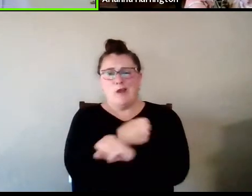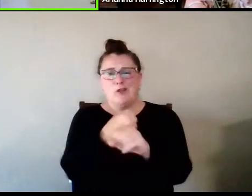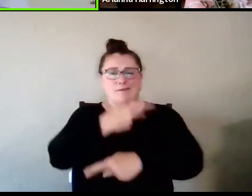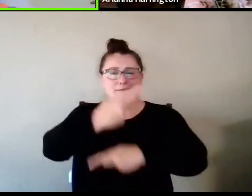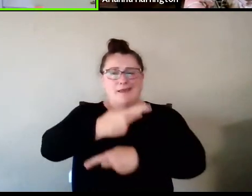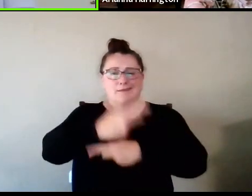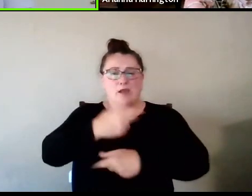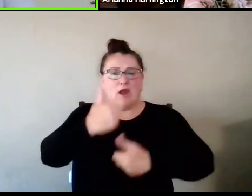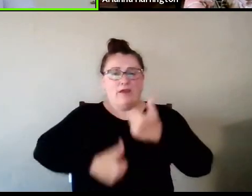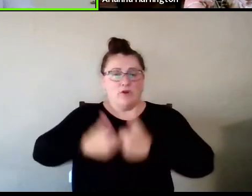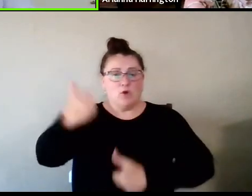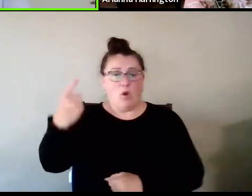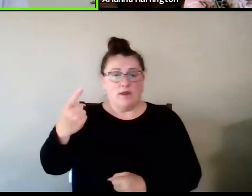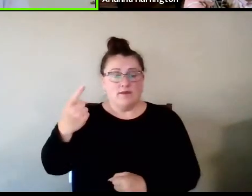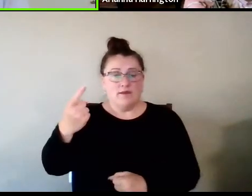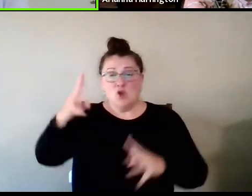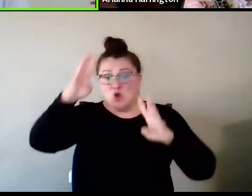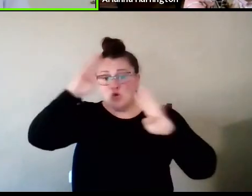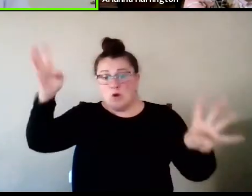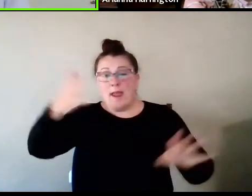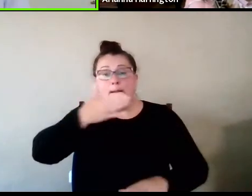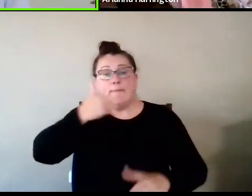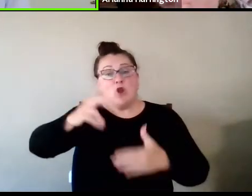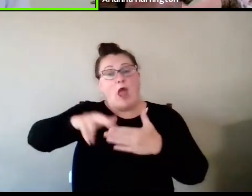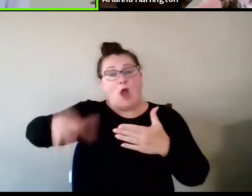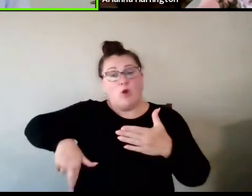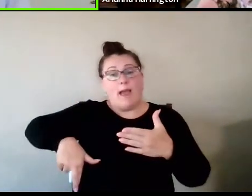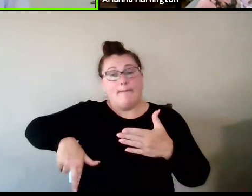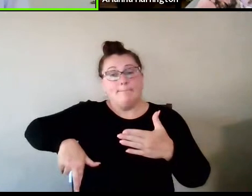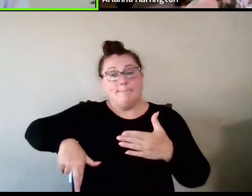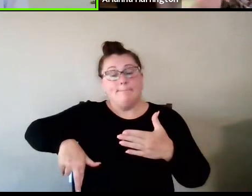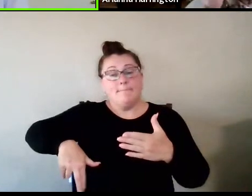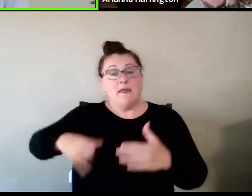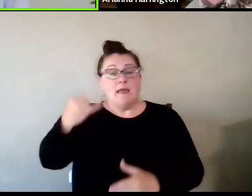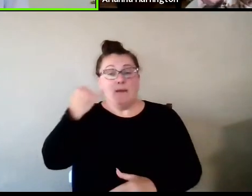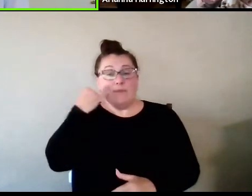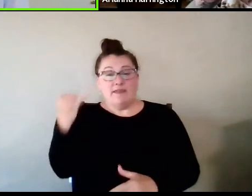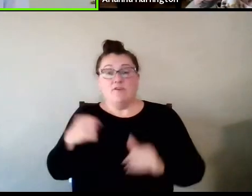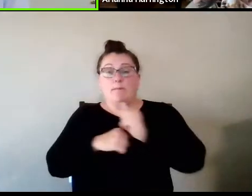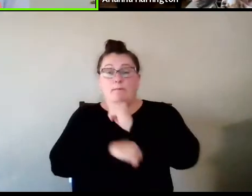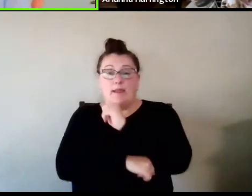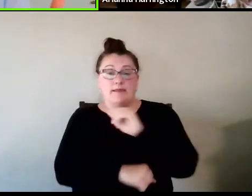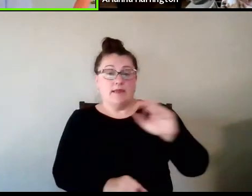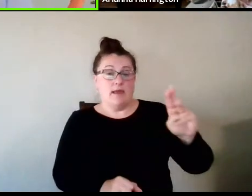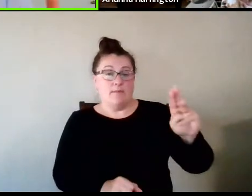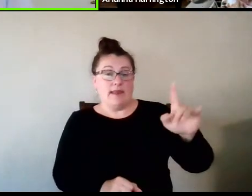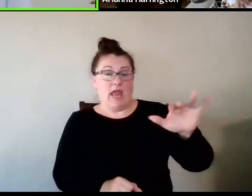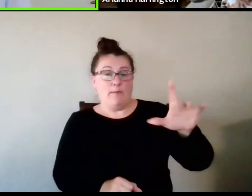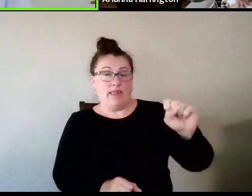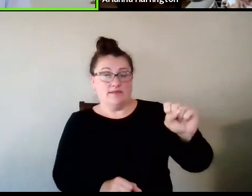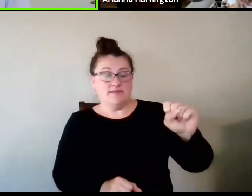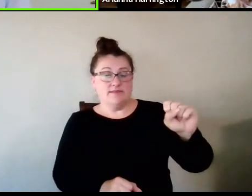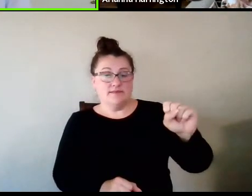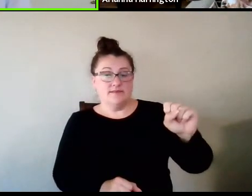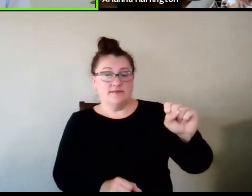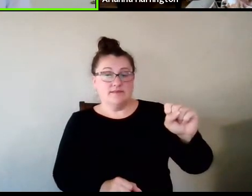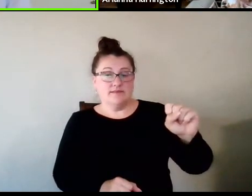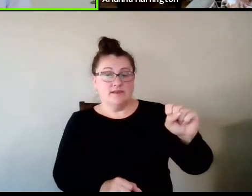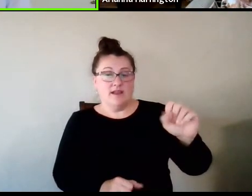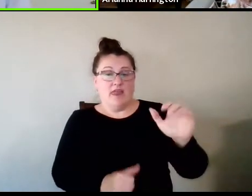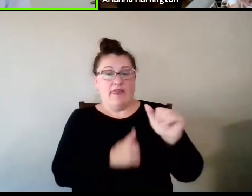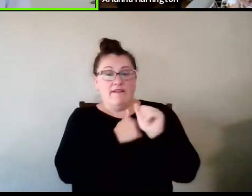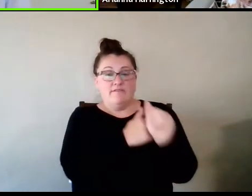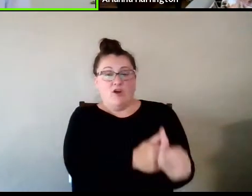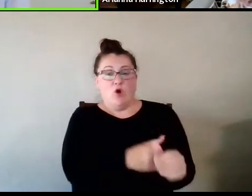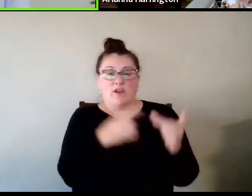stakeholders, is going to create a better outcome. You know, if you're based in Minneapolis, you know, following the horrible murder of